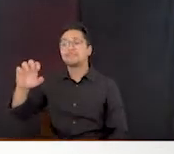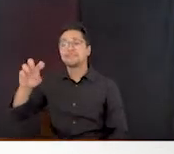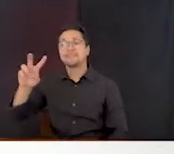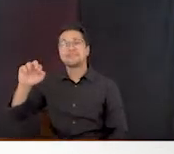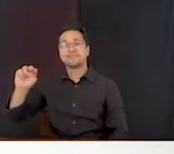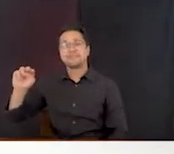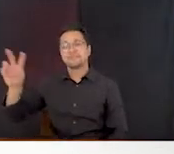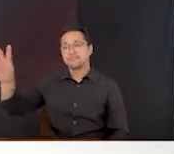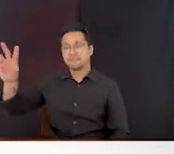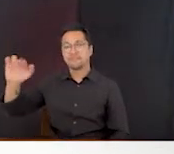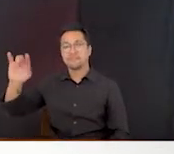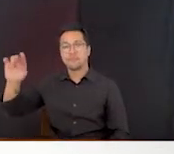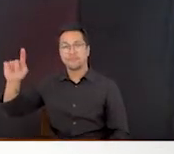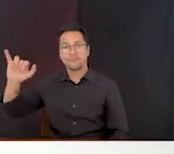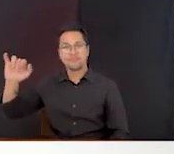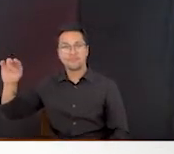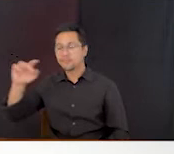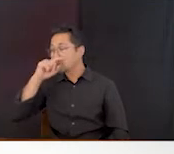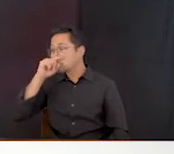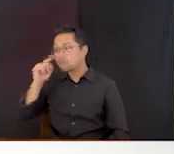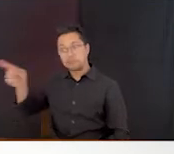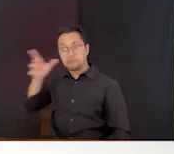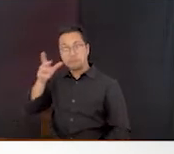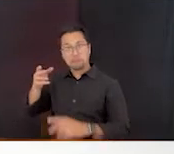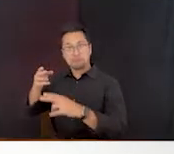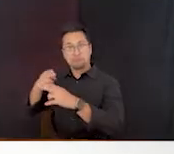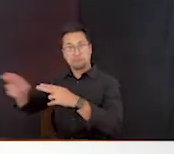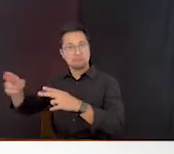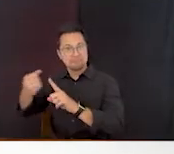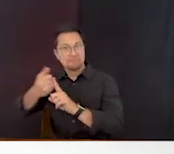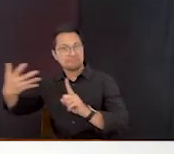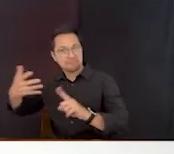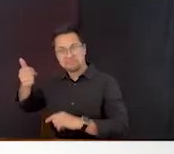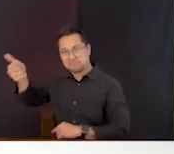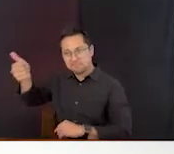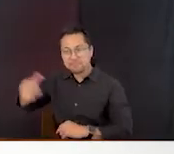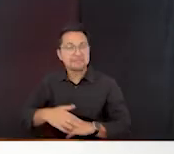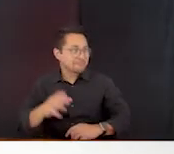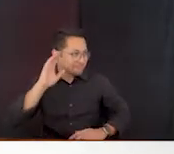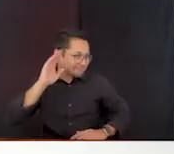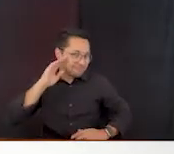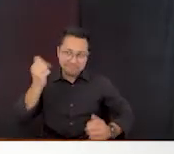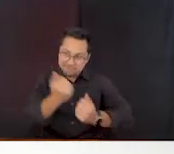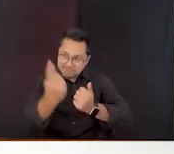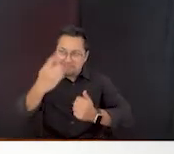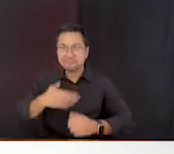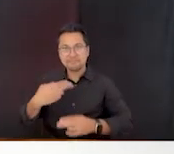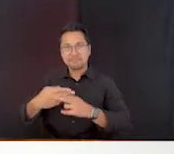year at FSU. As a junior, I'm majoring in cello performance.